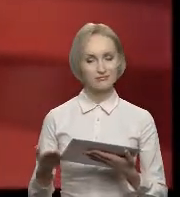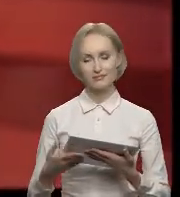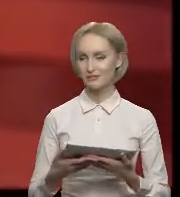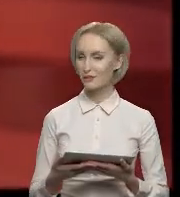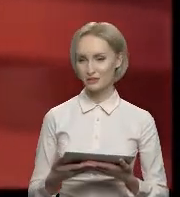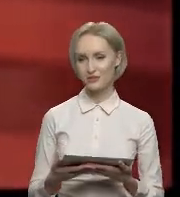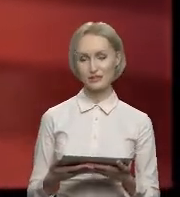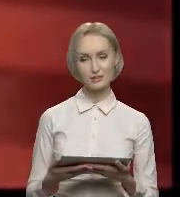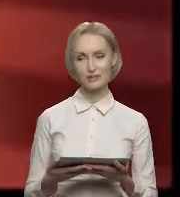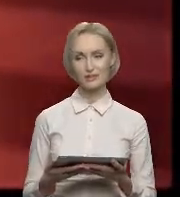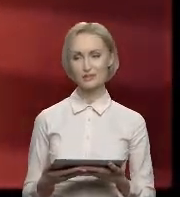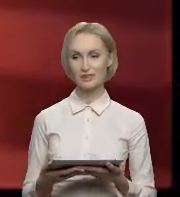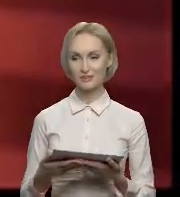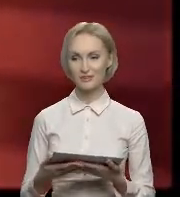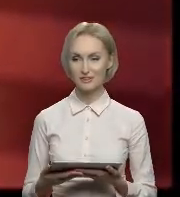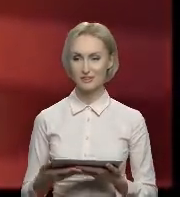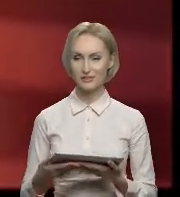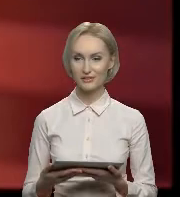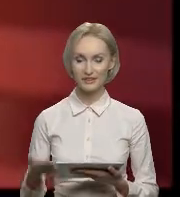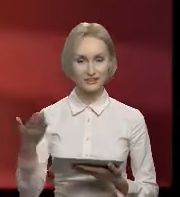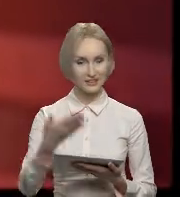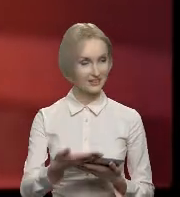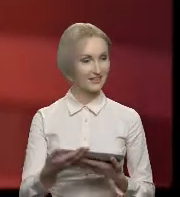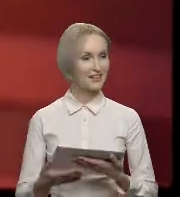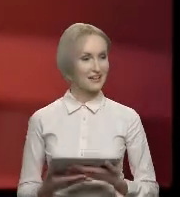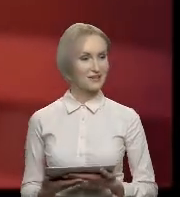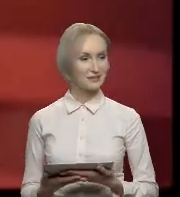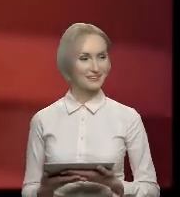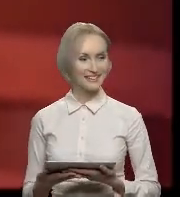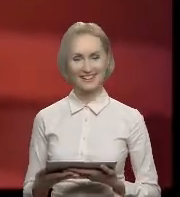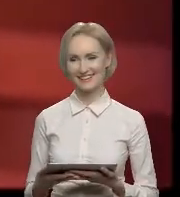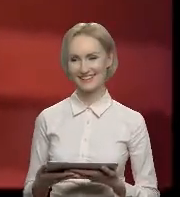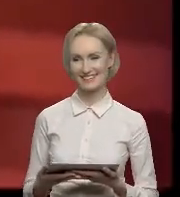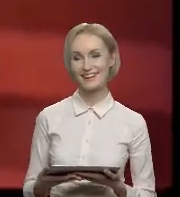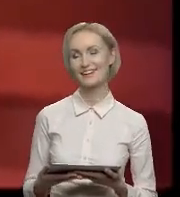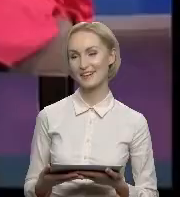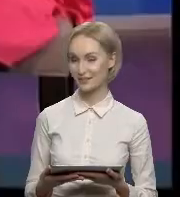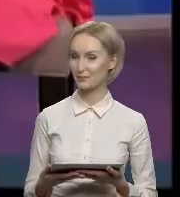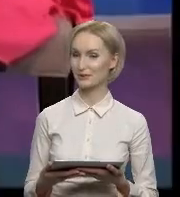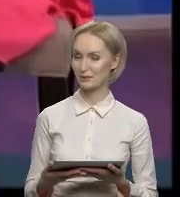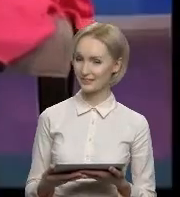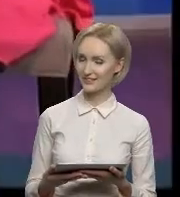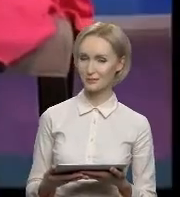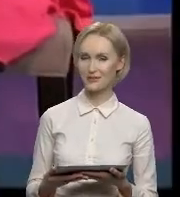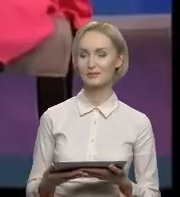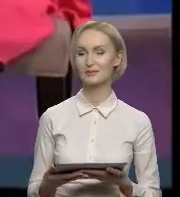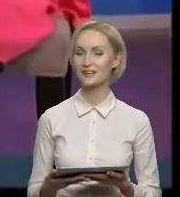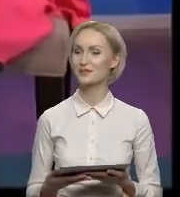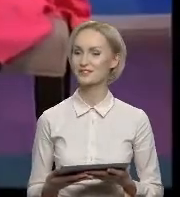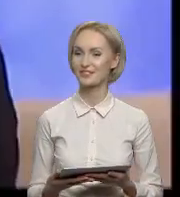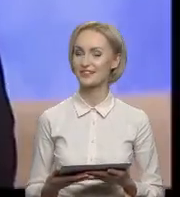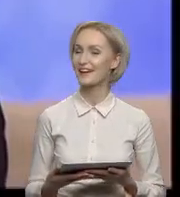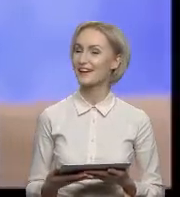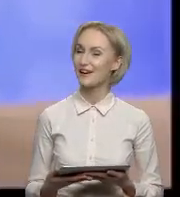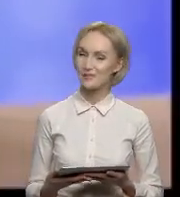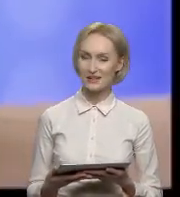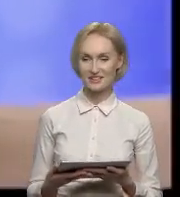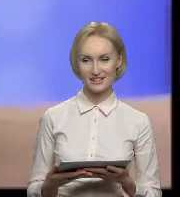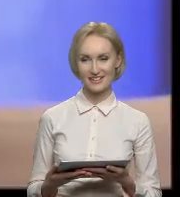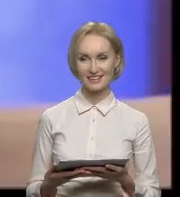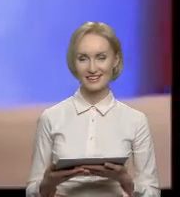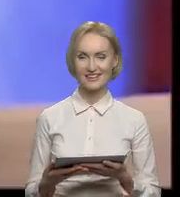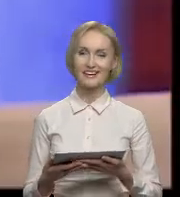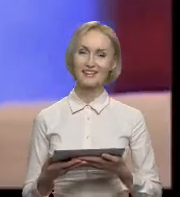he signed papers while you were pregnant to give the baby away for adoption. Yes. He said, get rid of that